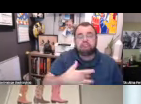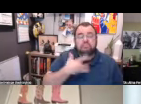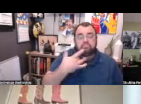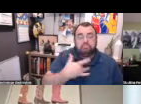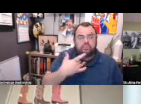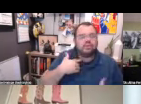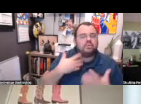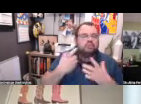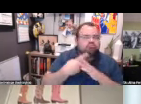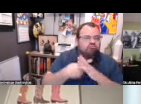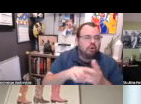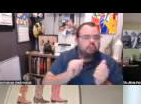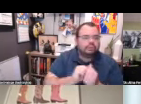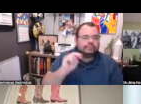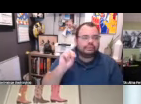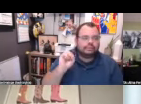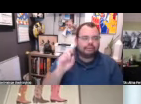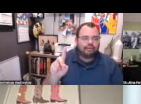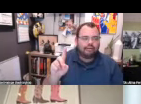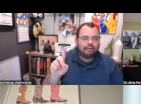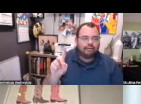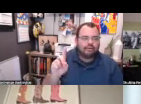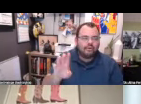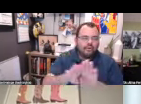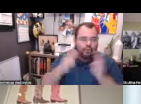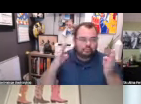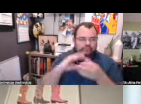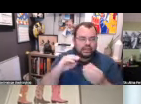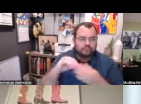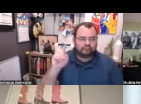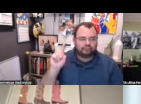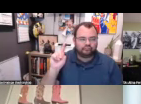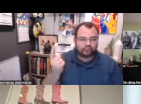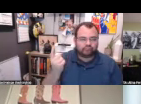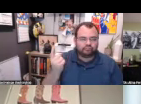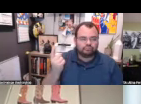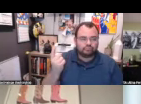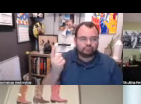with opening up the floor, and I feel we should start with NAD.